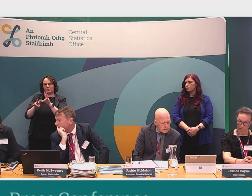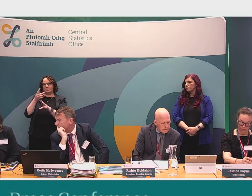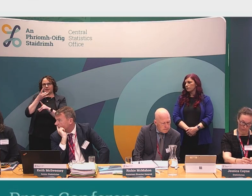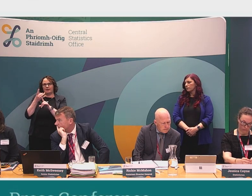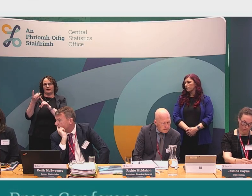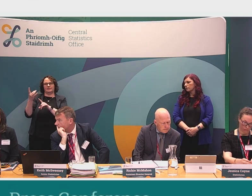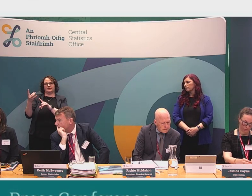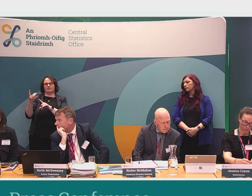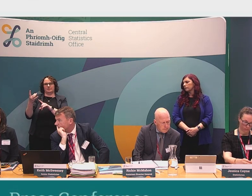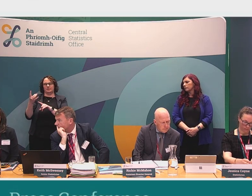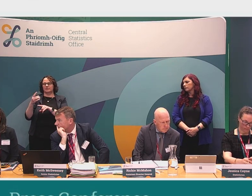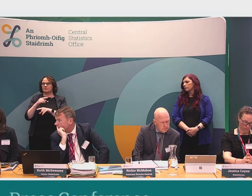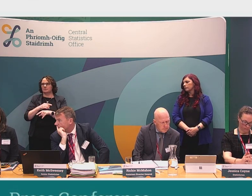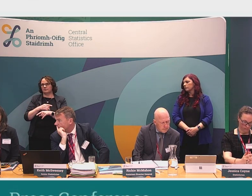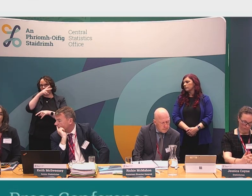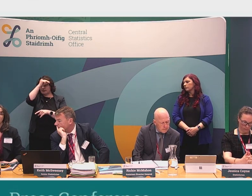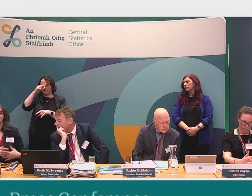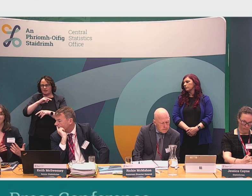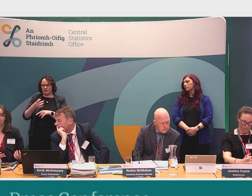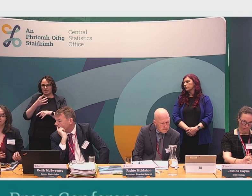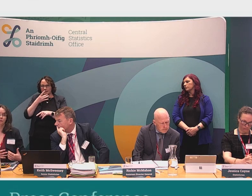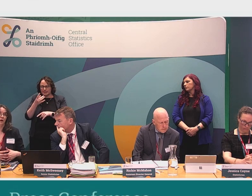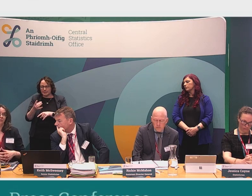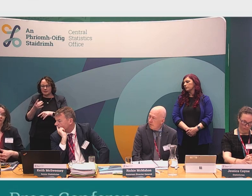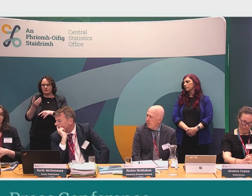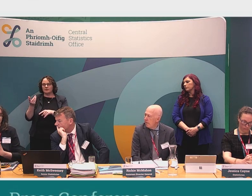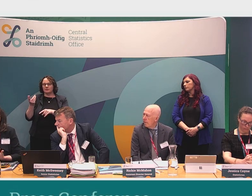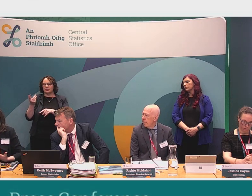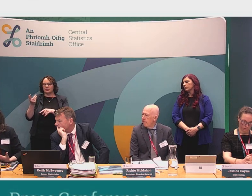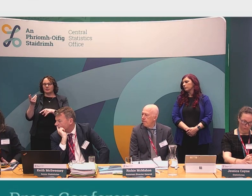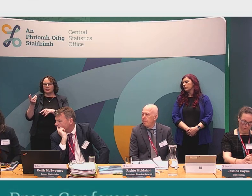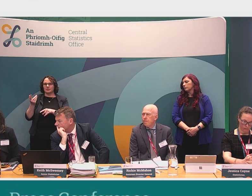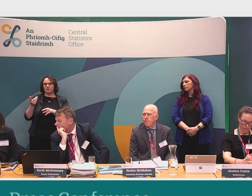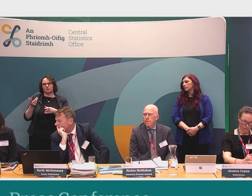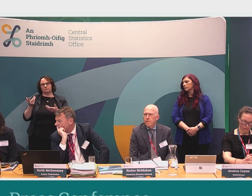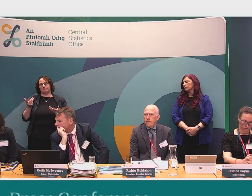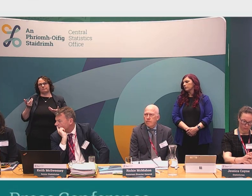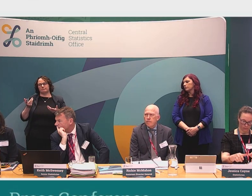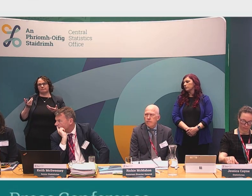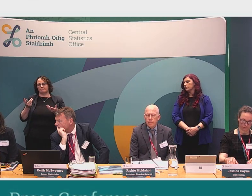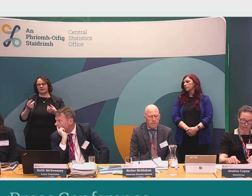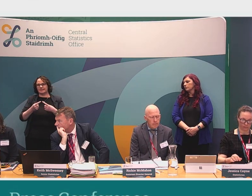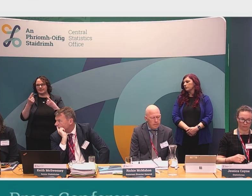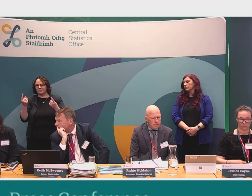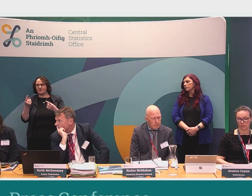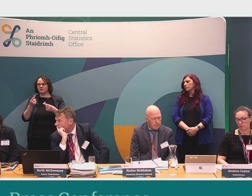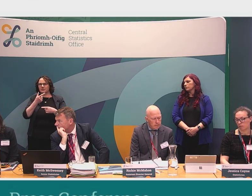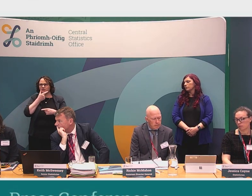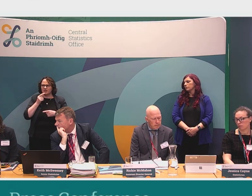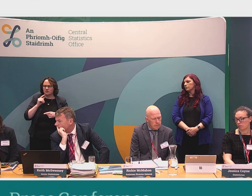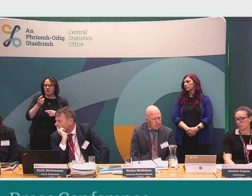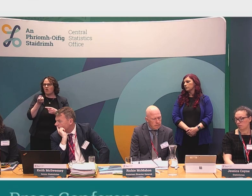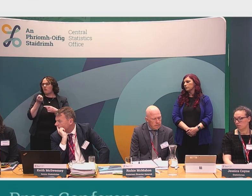not asking if you were perhaps disabled or perhaps you were presenting as a different gender, or